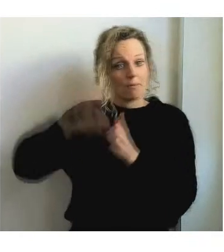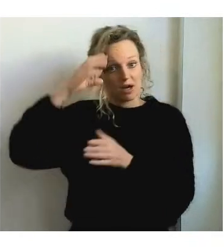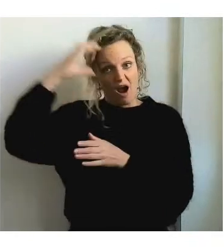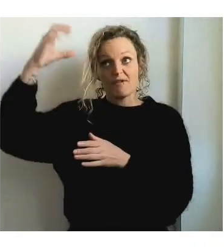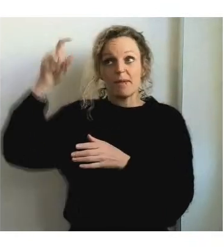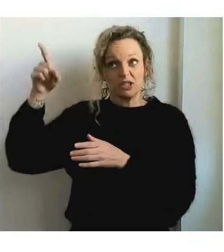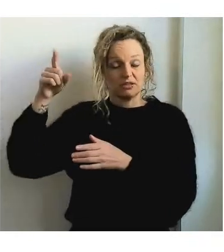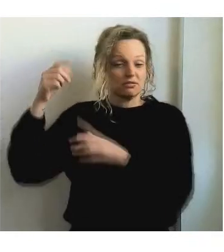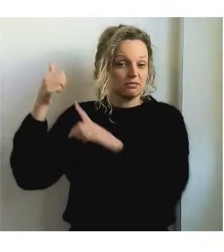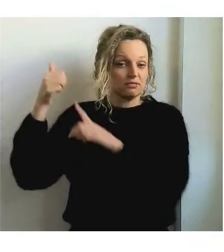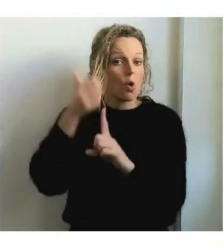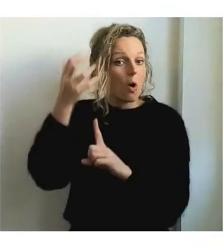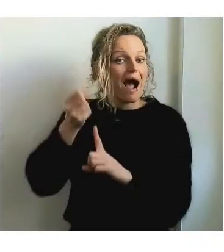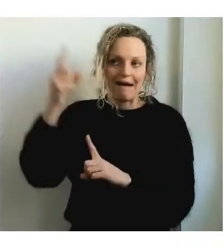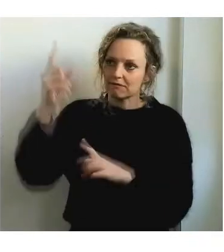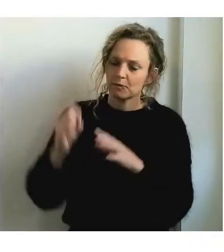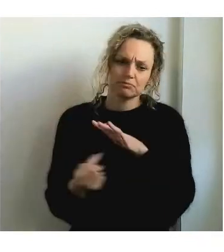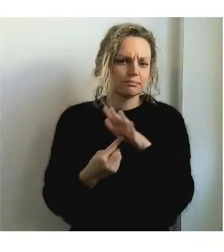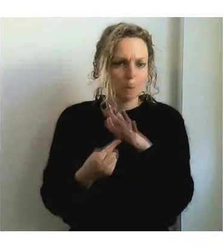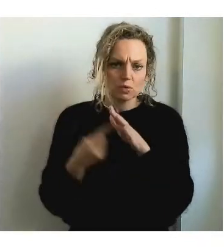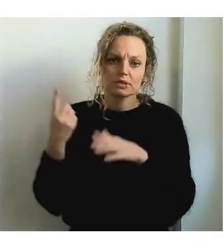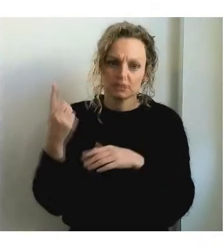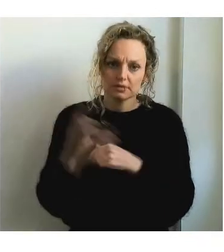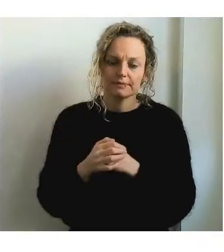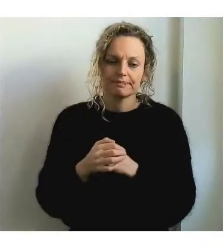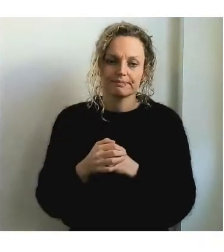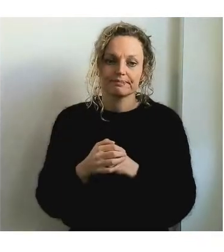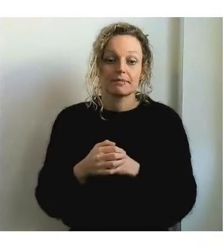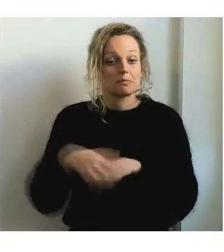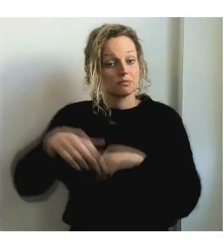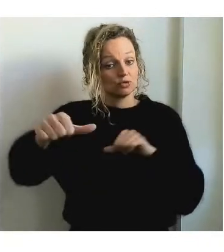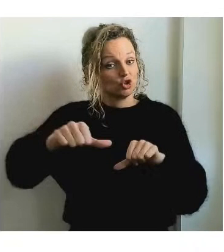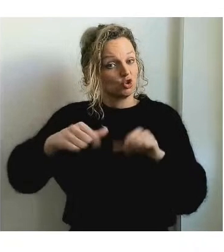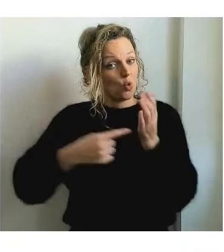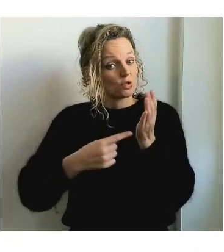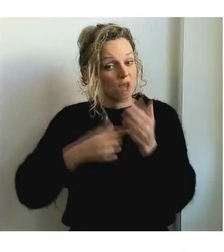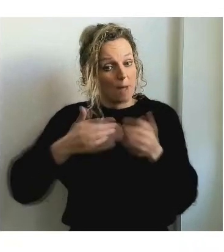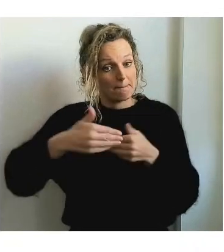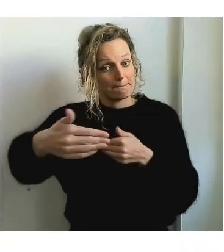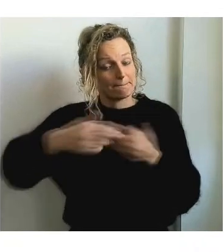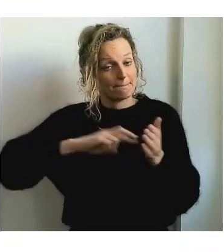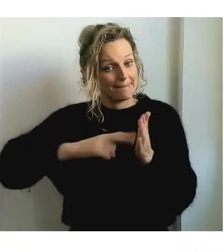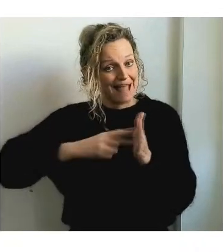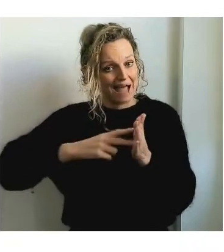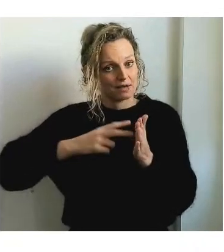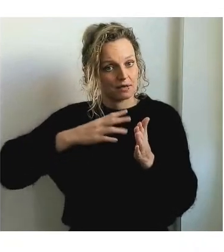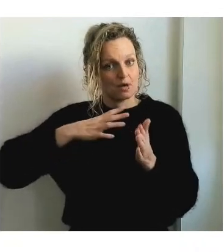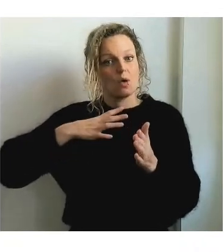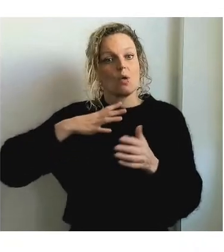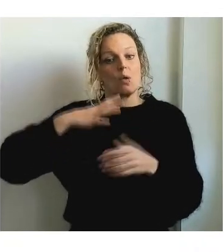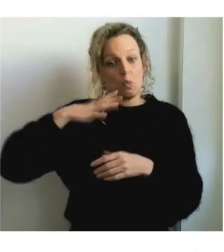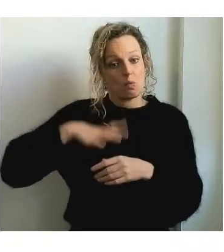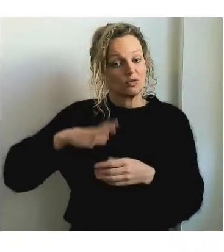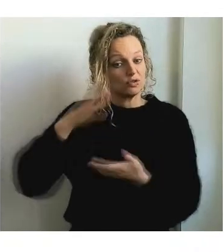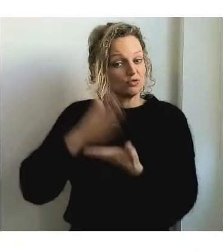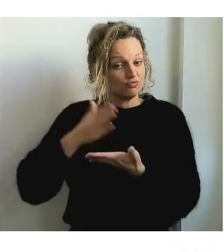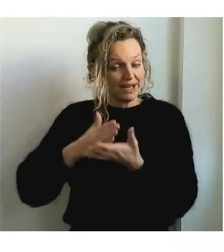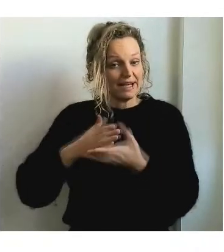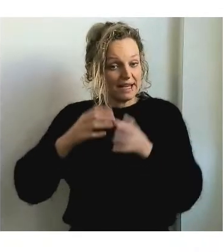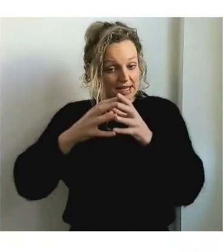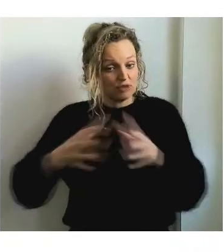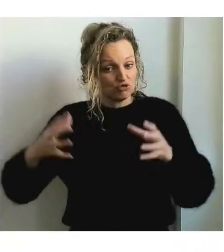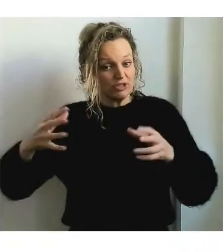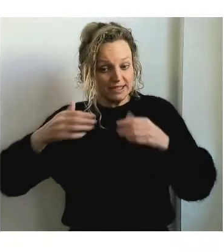But also, even though this is short term, to be able to increase the opportunity for sustaining the impact beyond that,